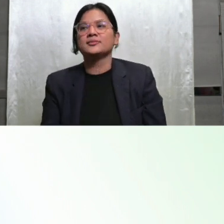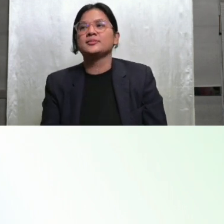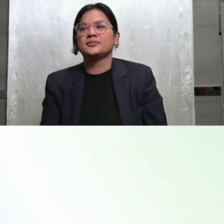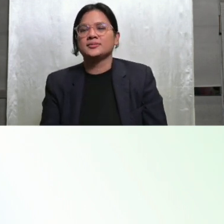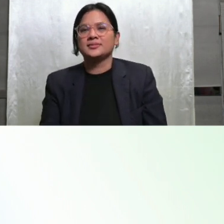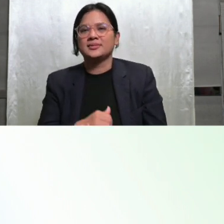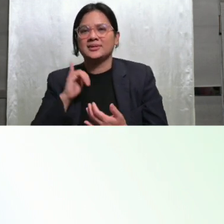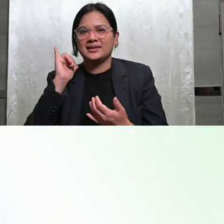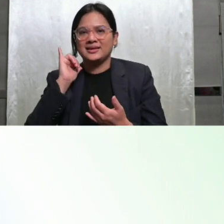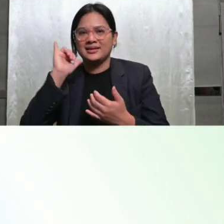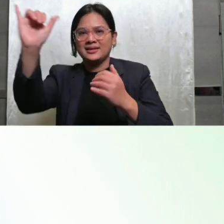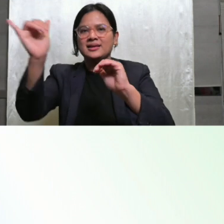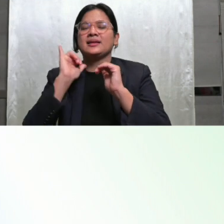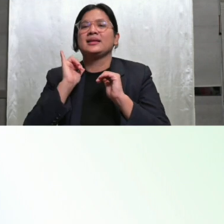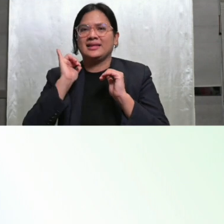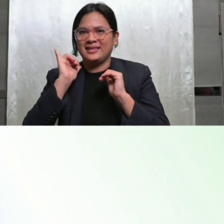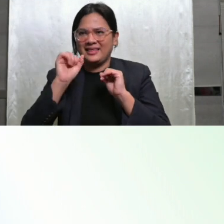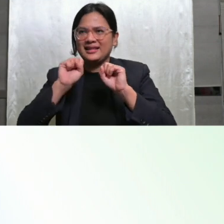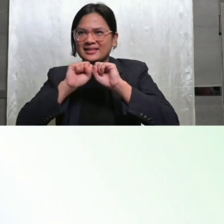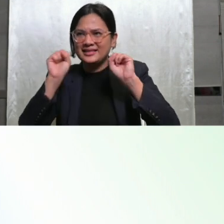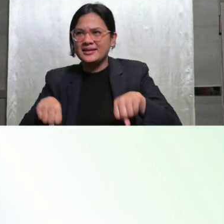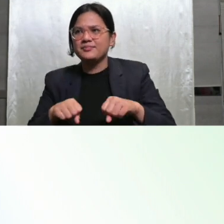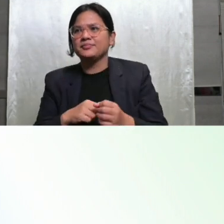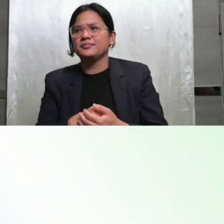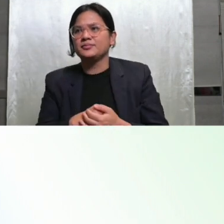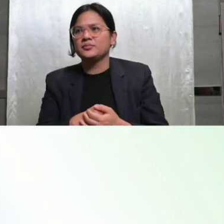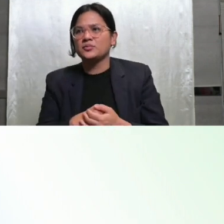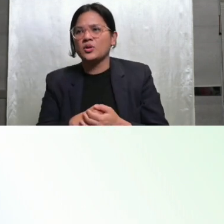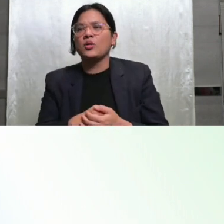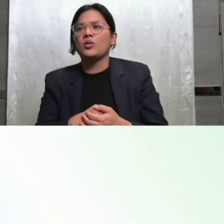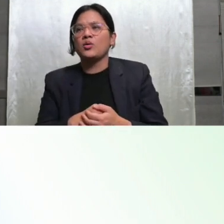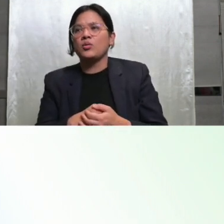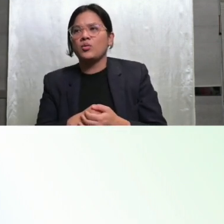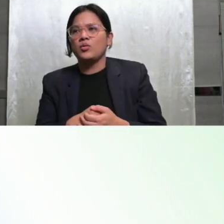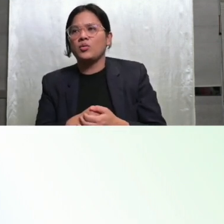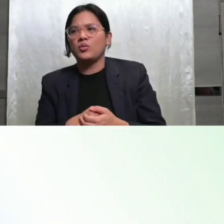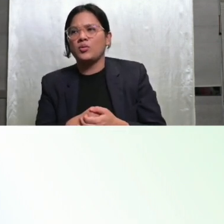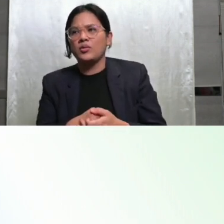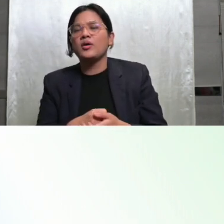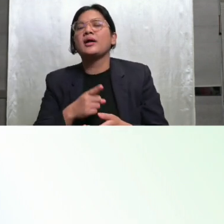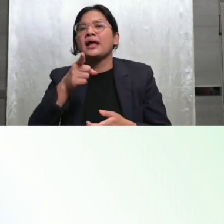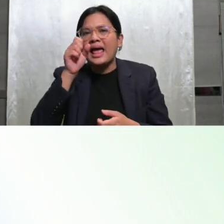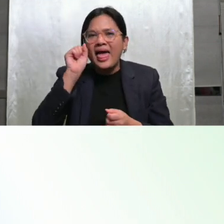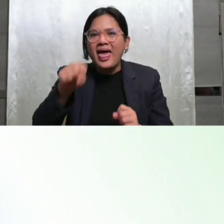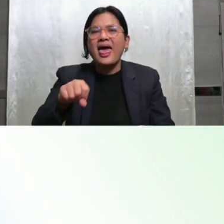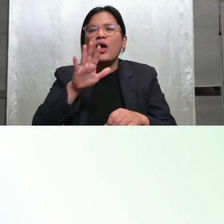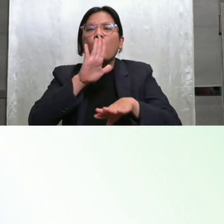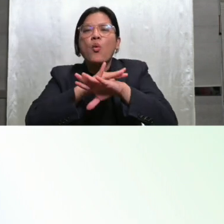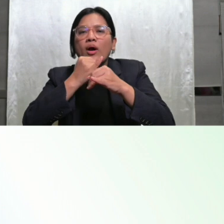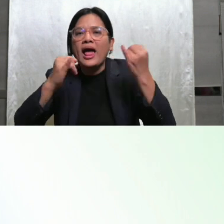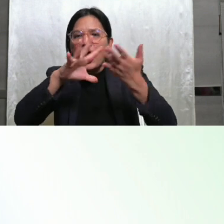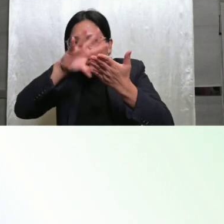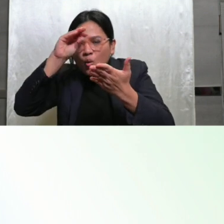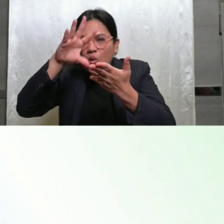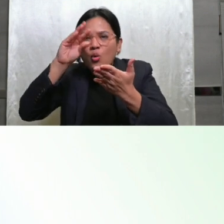a very overwhelming response. Now the vision for the future, I think AI and technology can enable everyone to